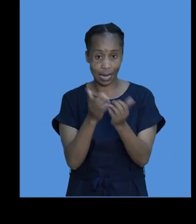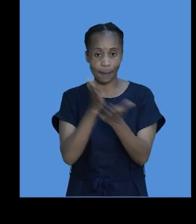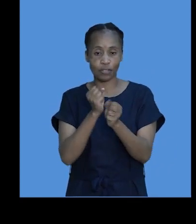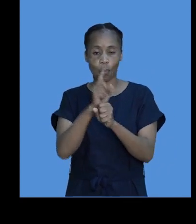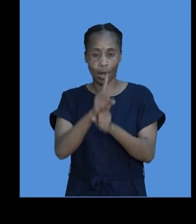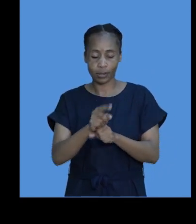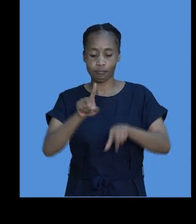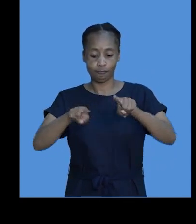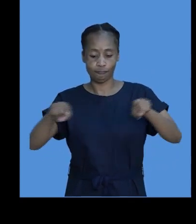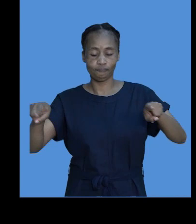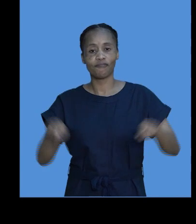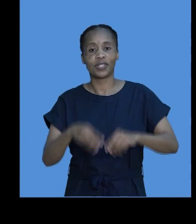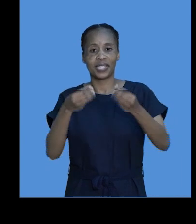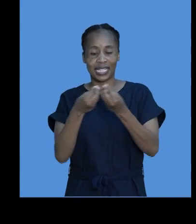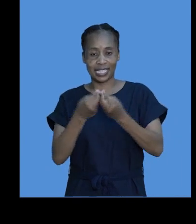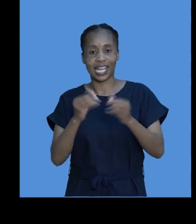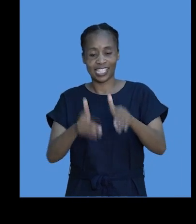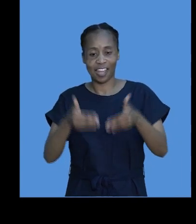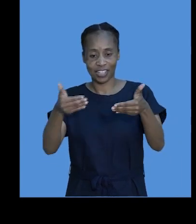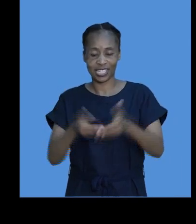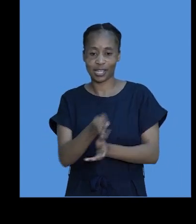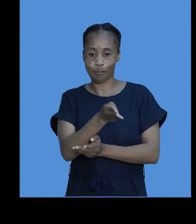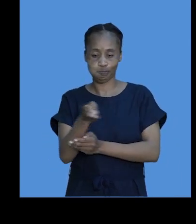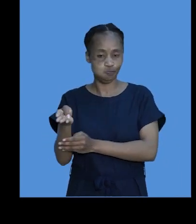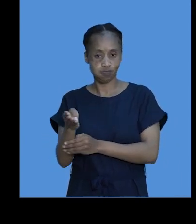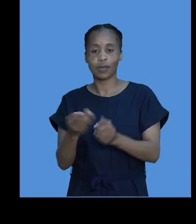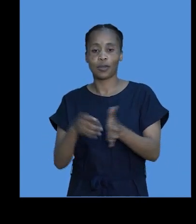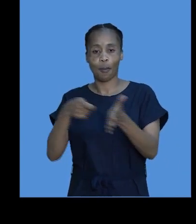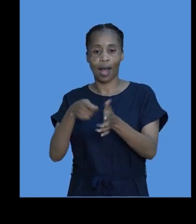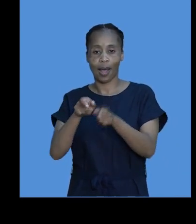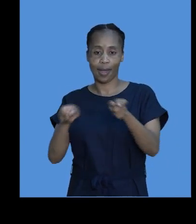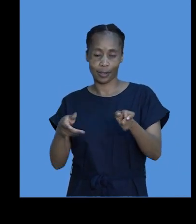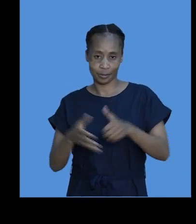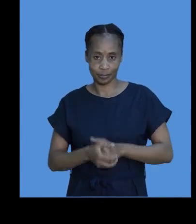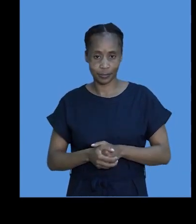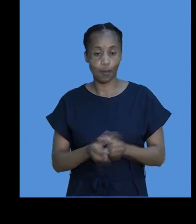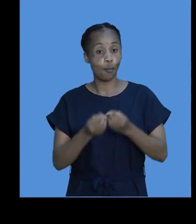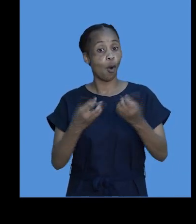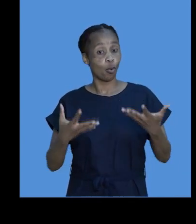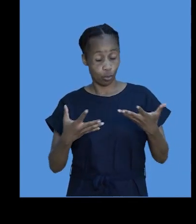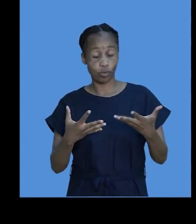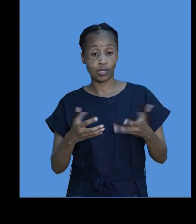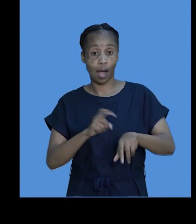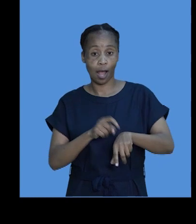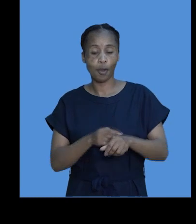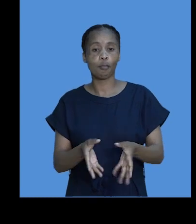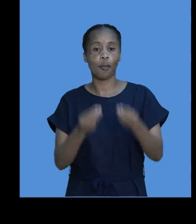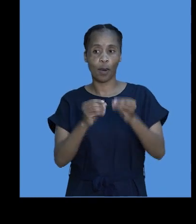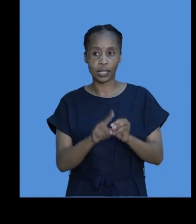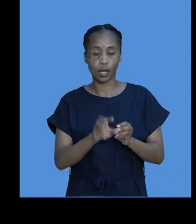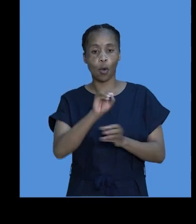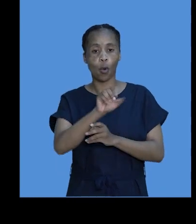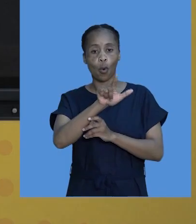capital, ensuring a variety of goods and services is available to consumers. Right, in most cases you would find that